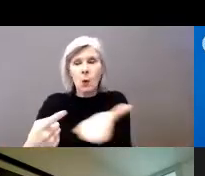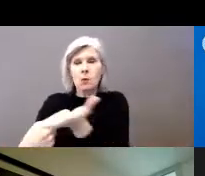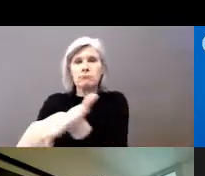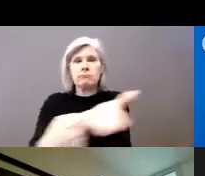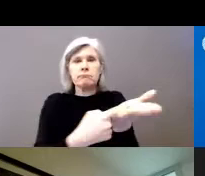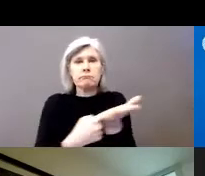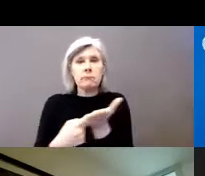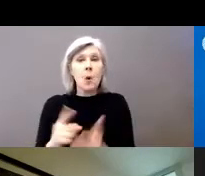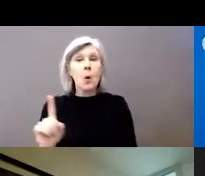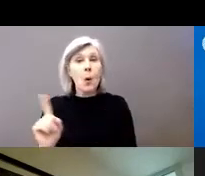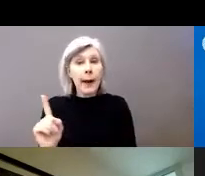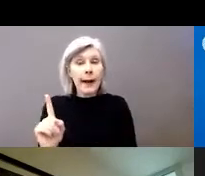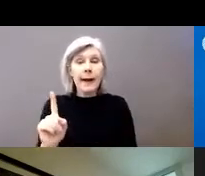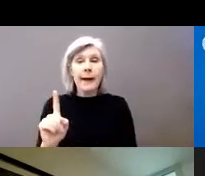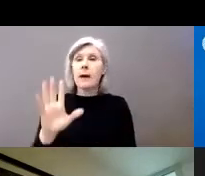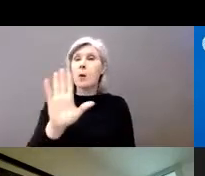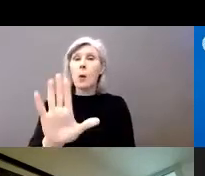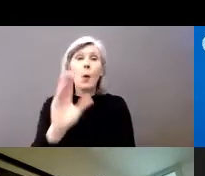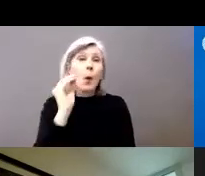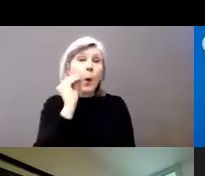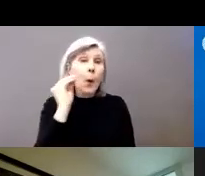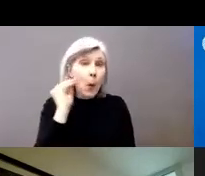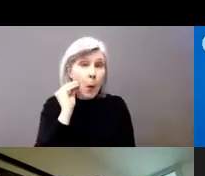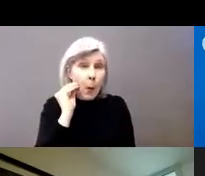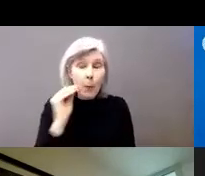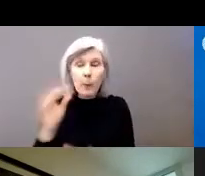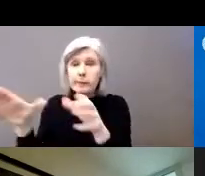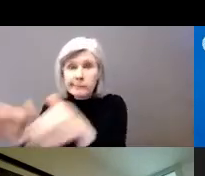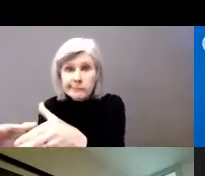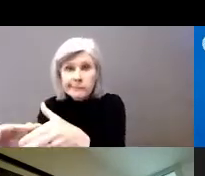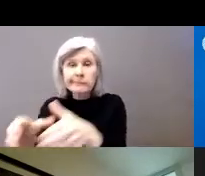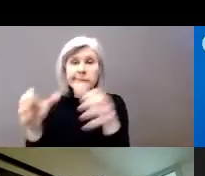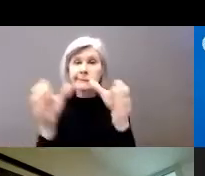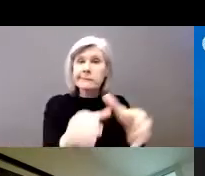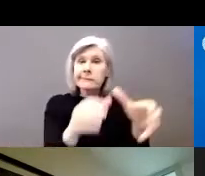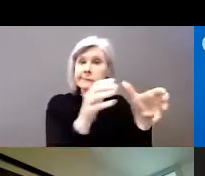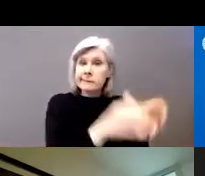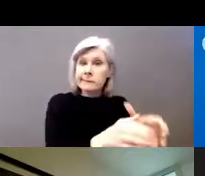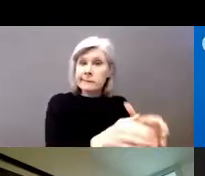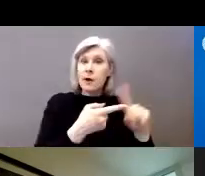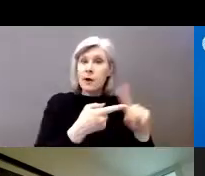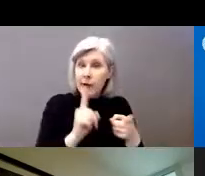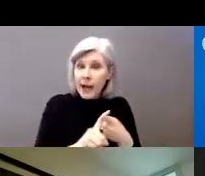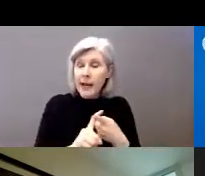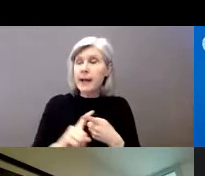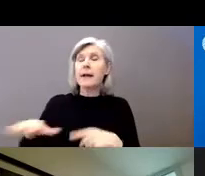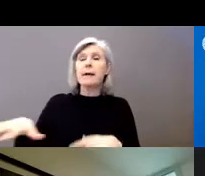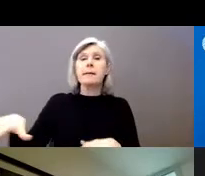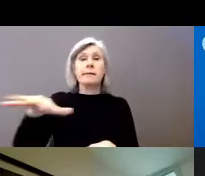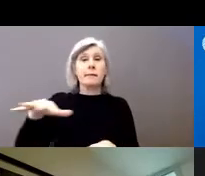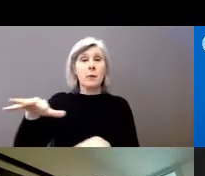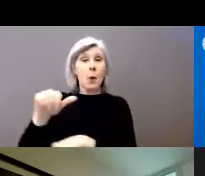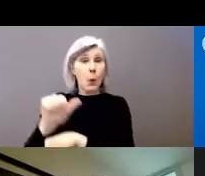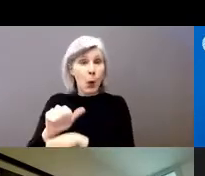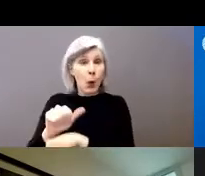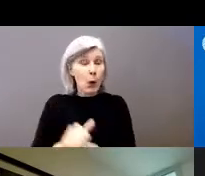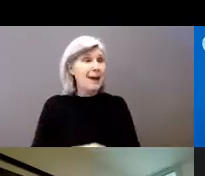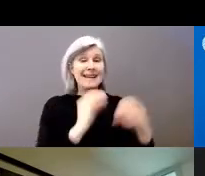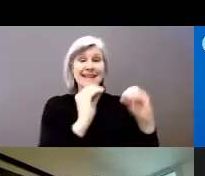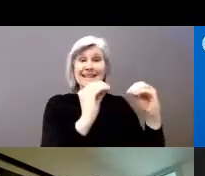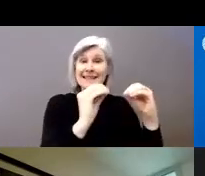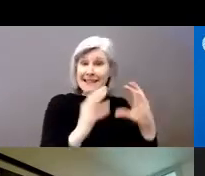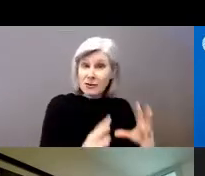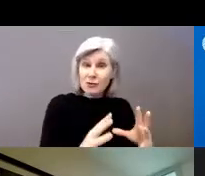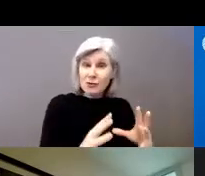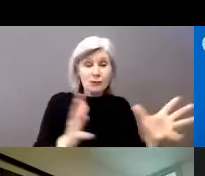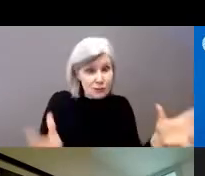to take place in the workplace among our colleagues. We also want teachers to take up the conversations with their students. And